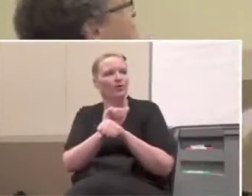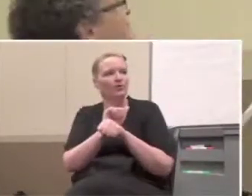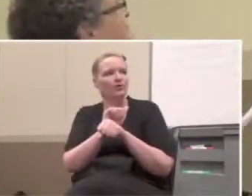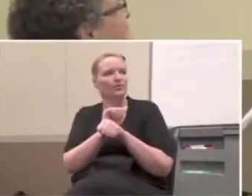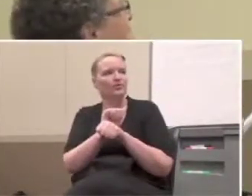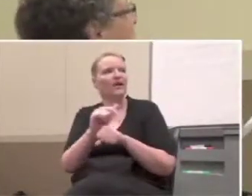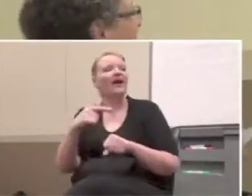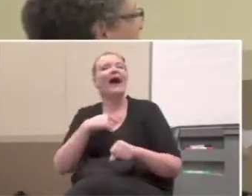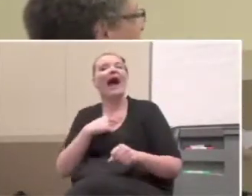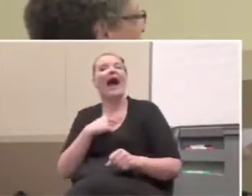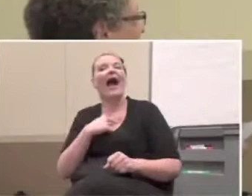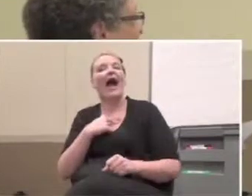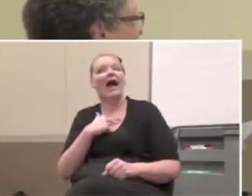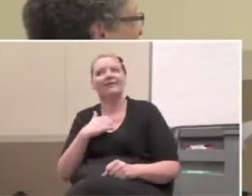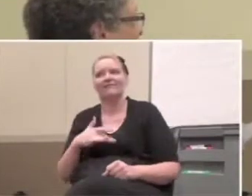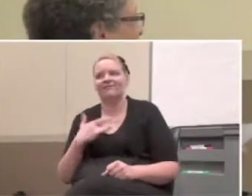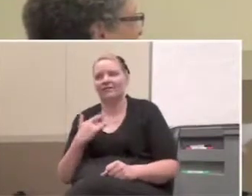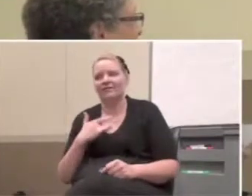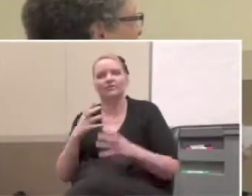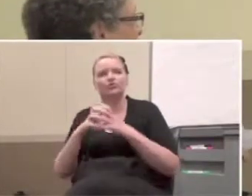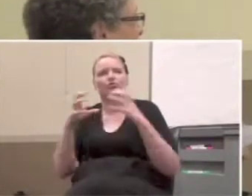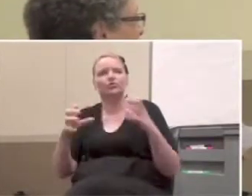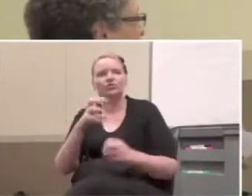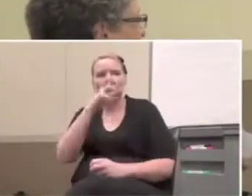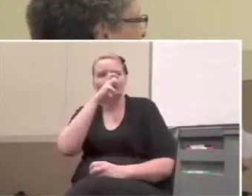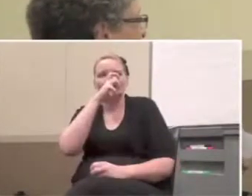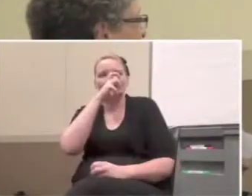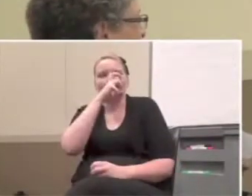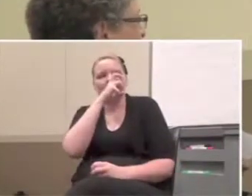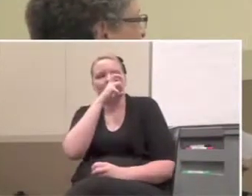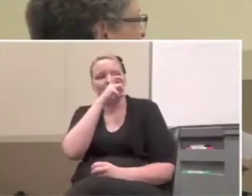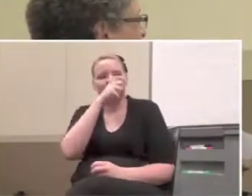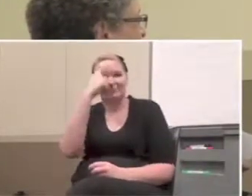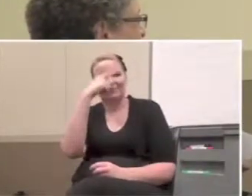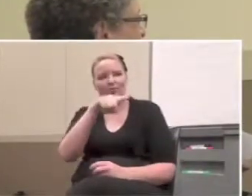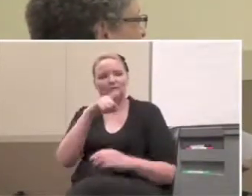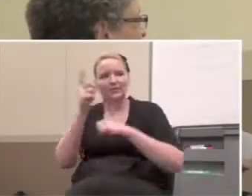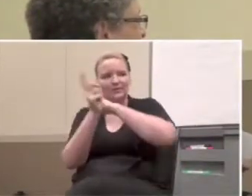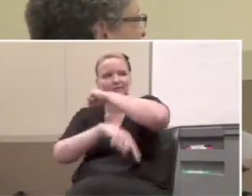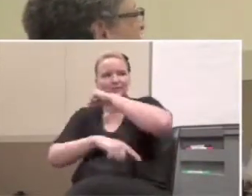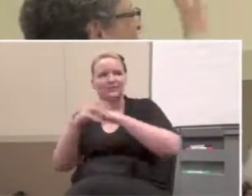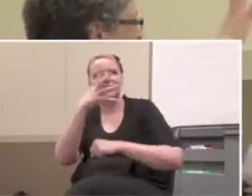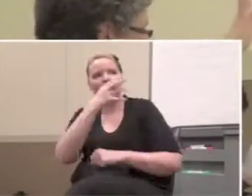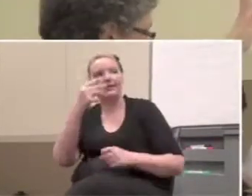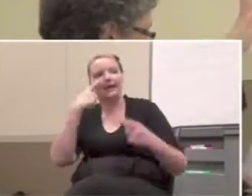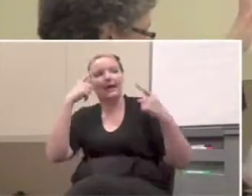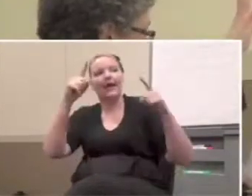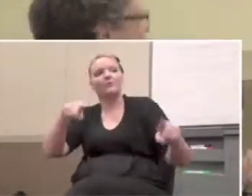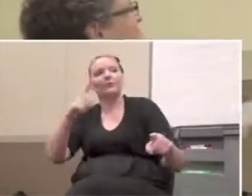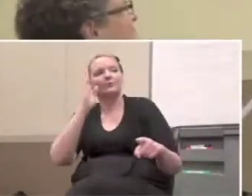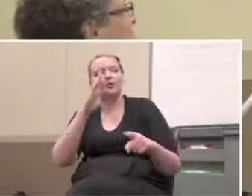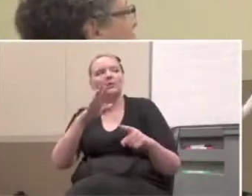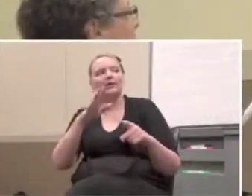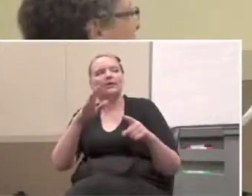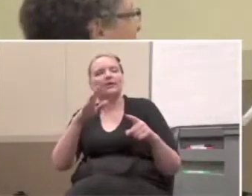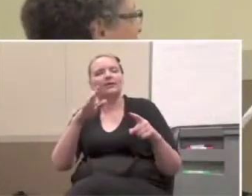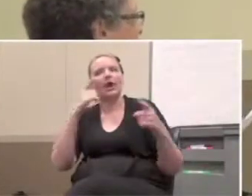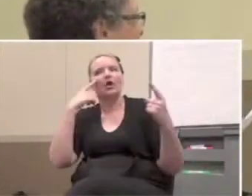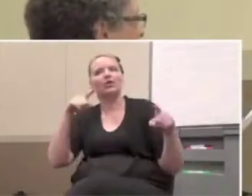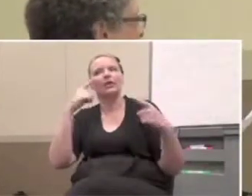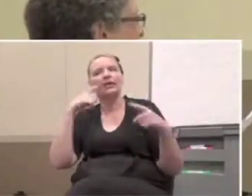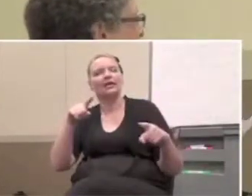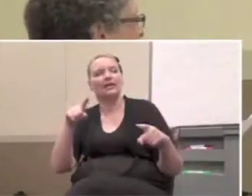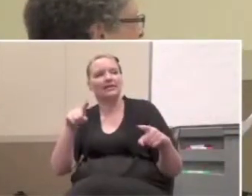too strict of a consequence, and that perhaps a compromise would be to agree